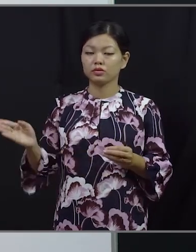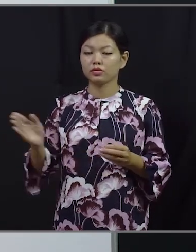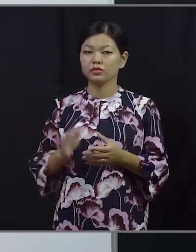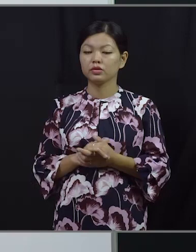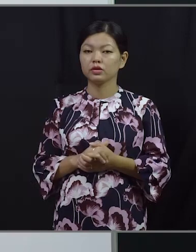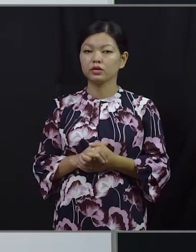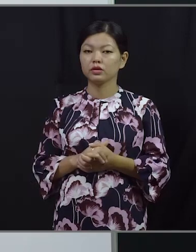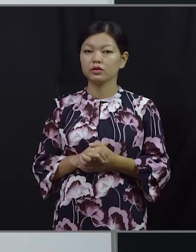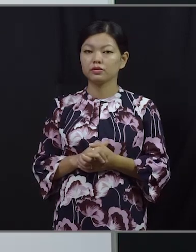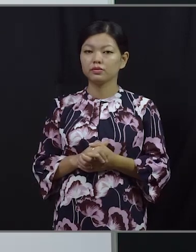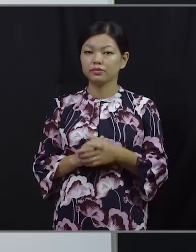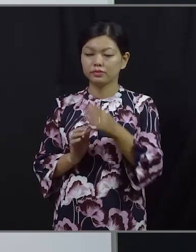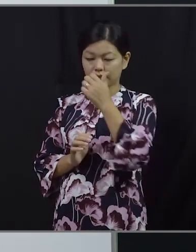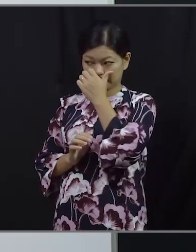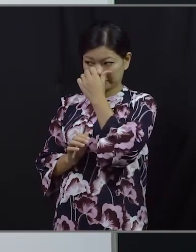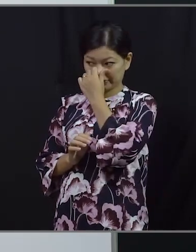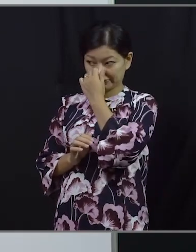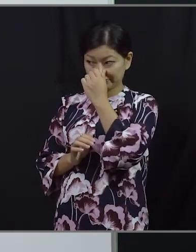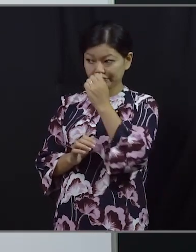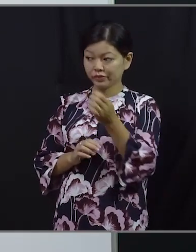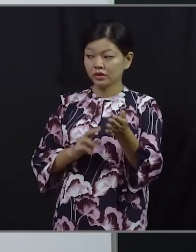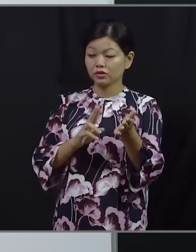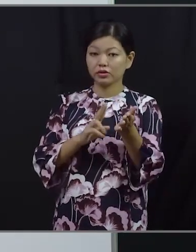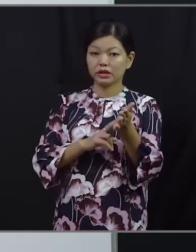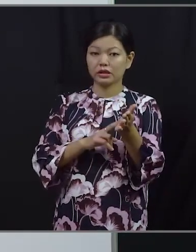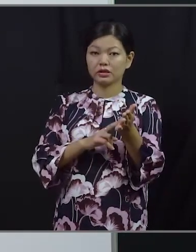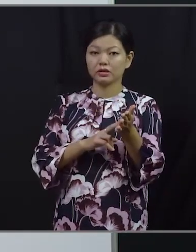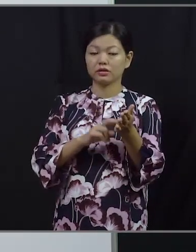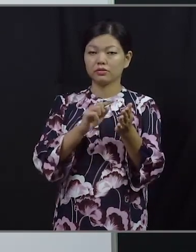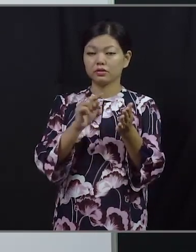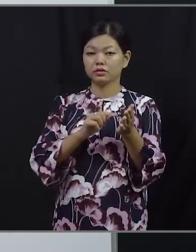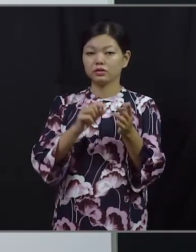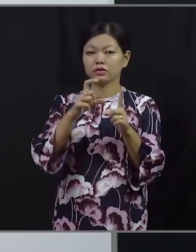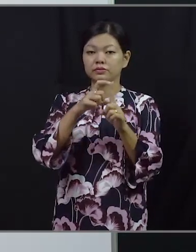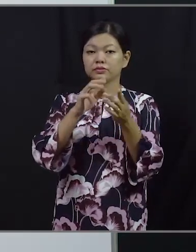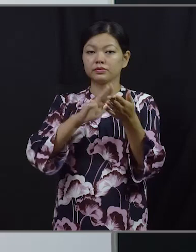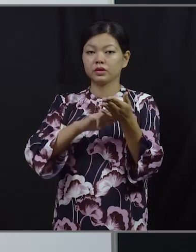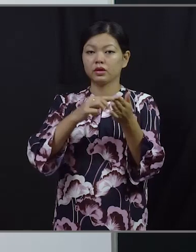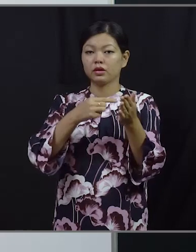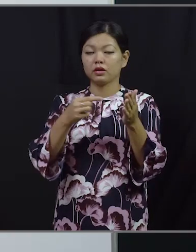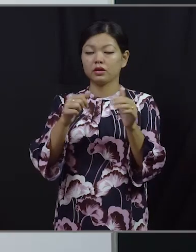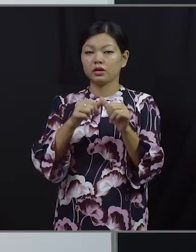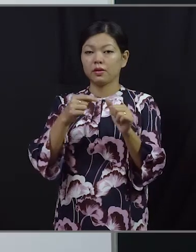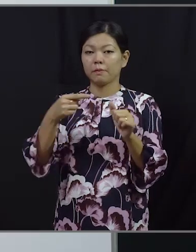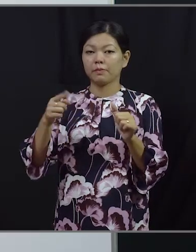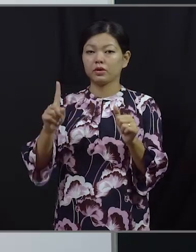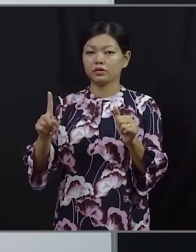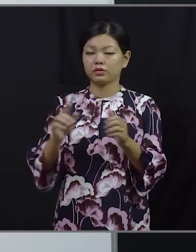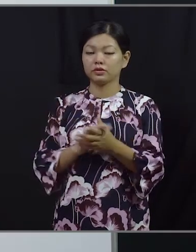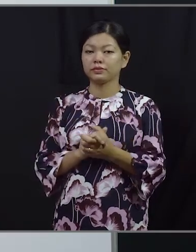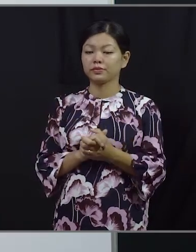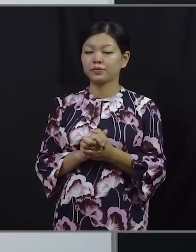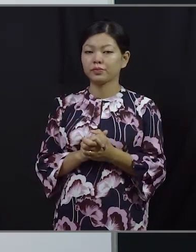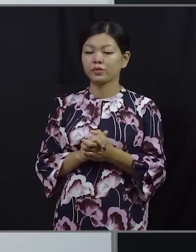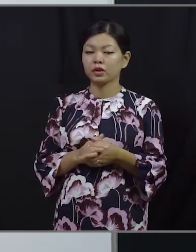what we can do, I will convert this 1 to the other side. So I can write dm by